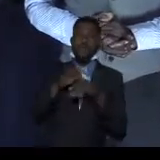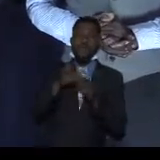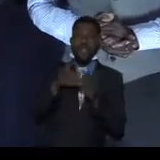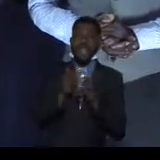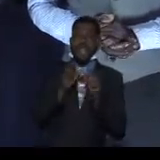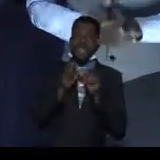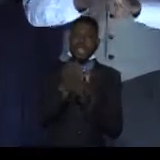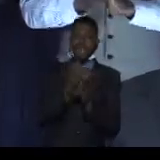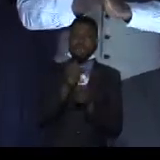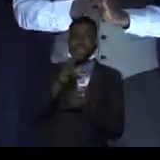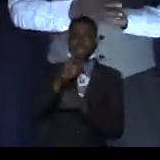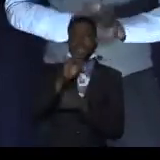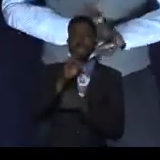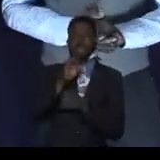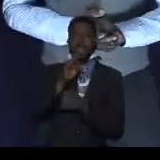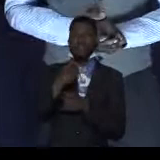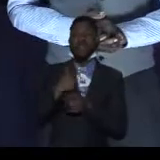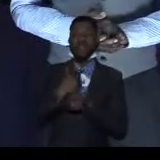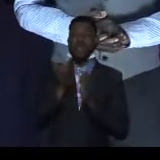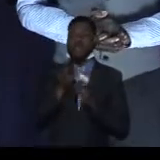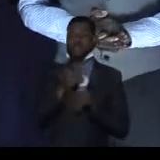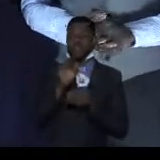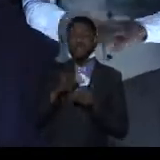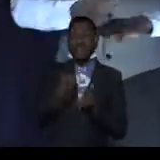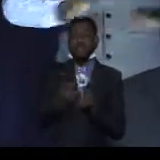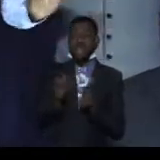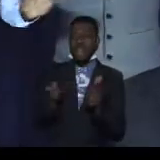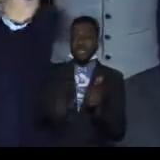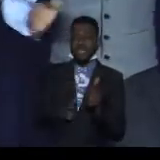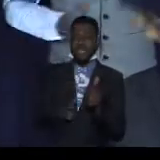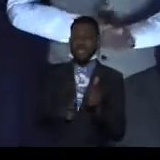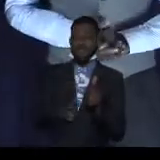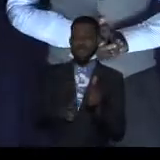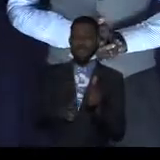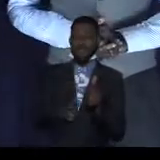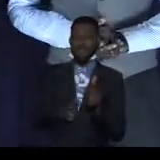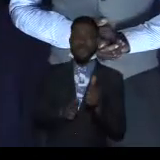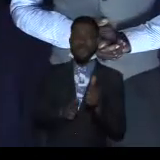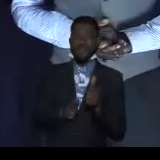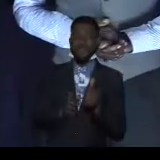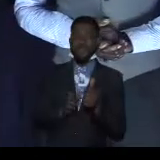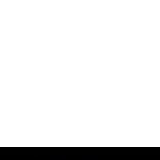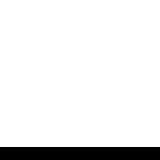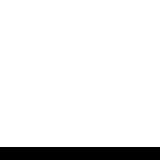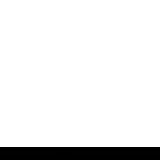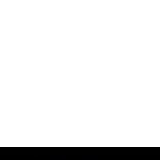But above all, Stay safe. Because at LASUBEB, We leave no child behind.